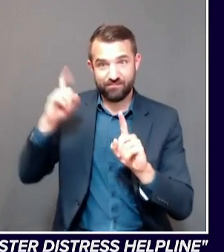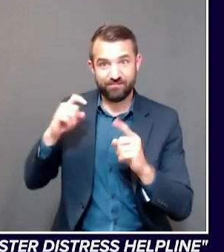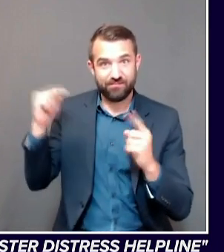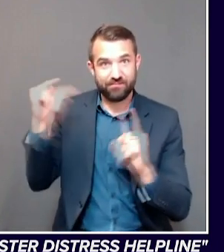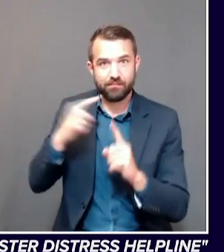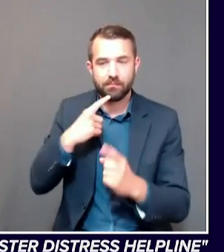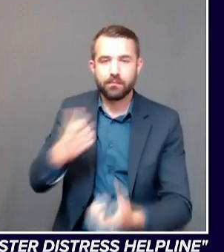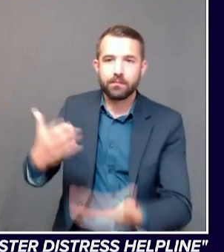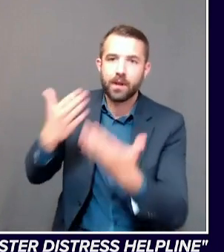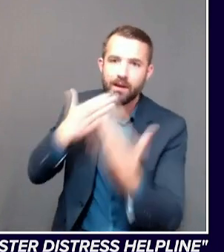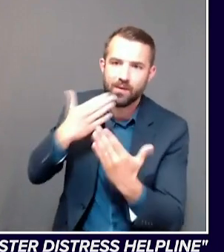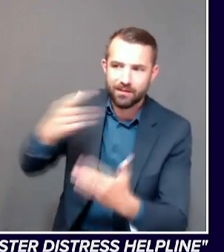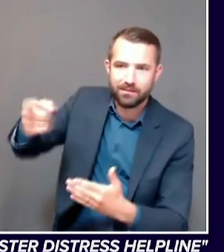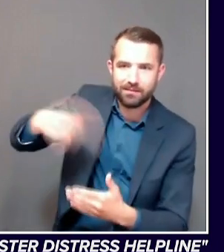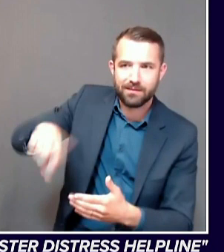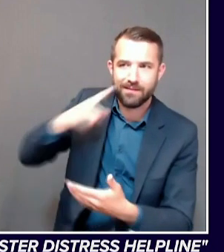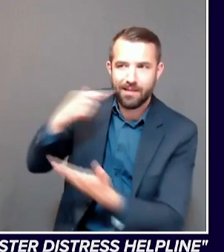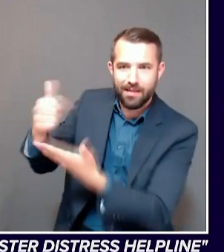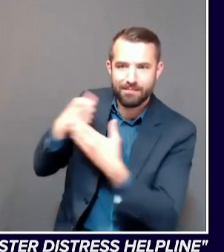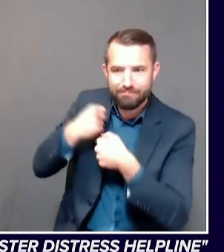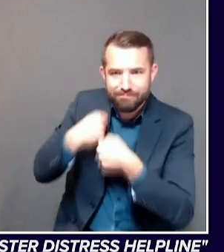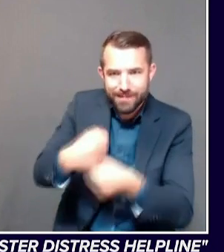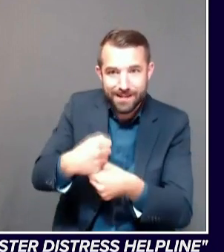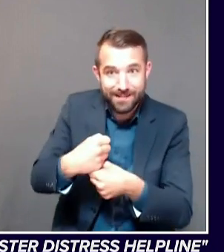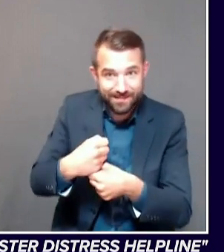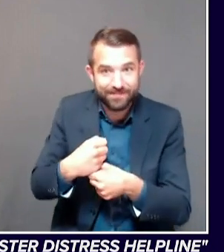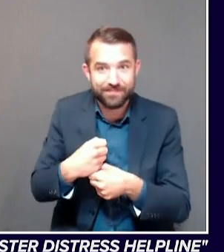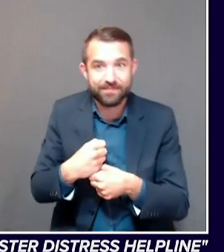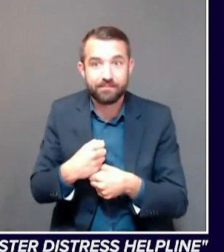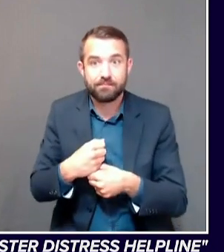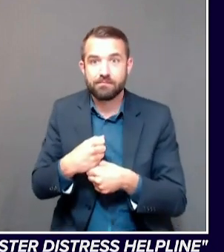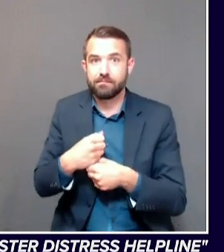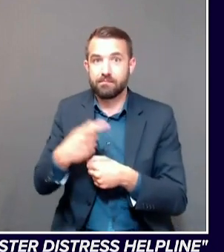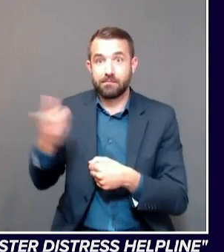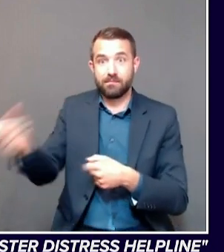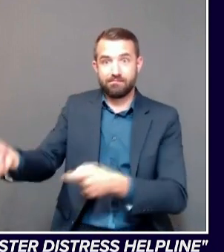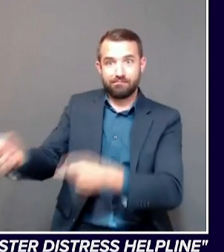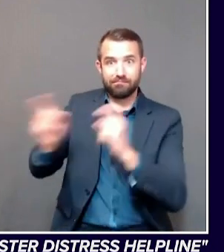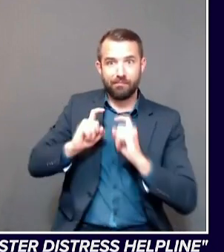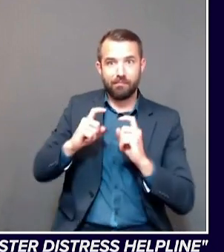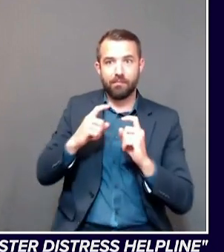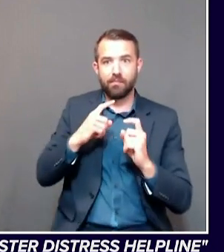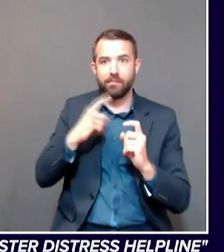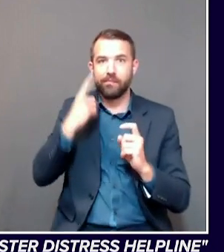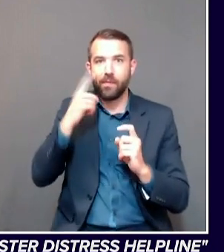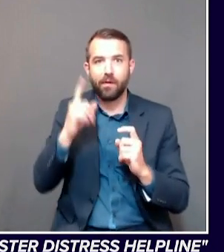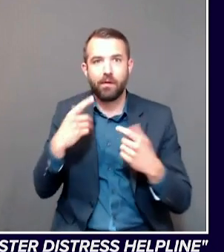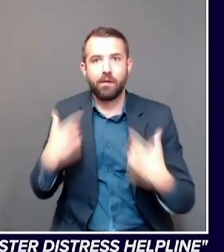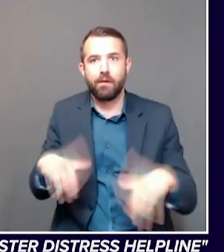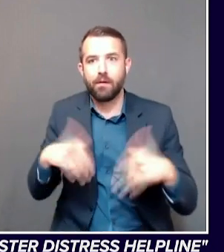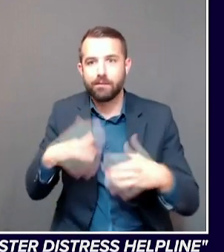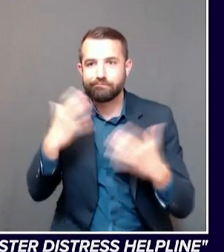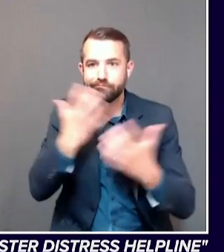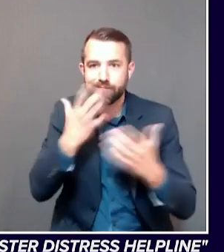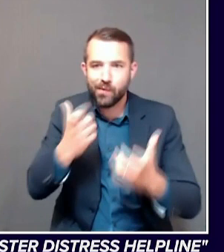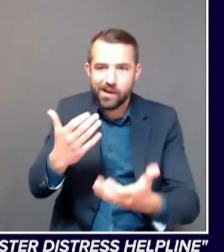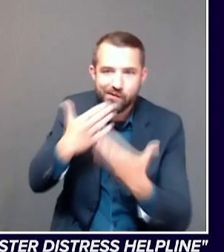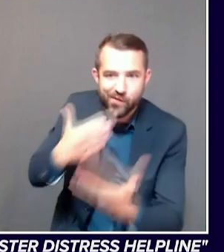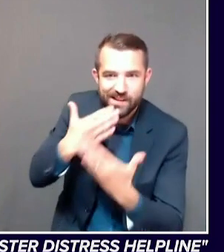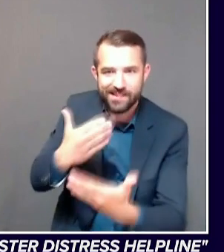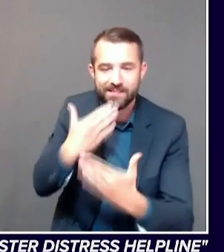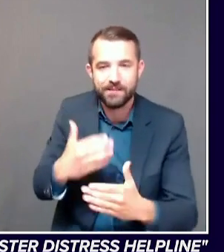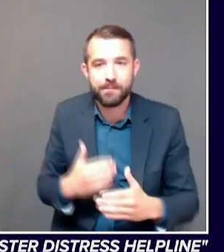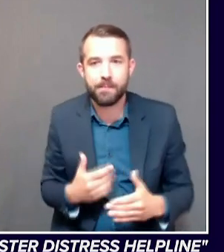and provision of this fit testing solution played a humongous part in our ability, as well as the ability of the National